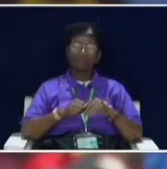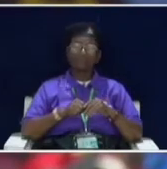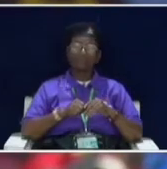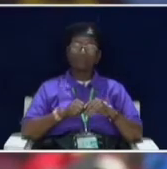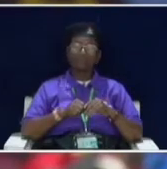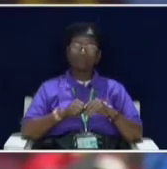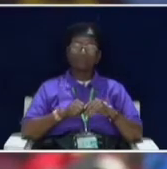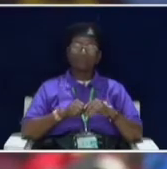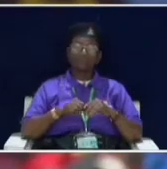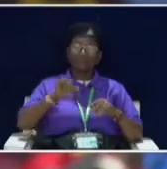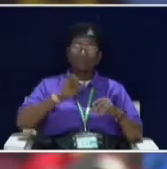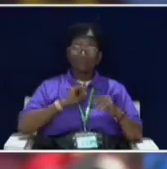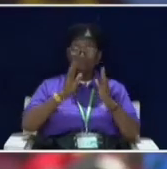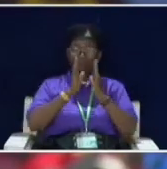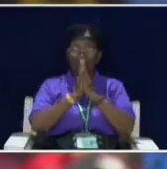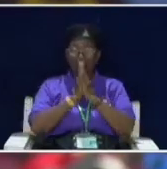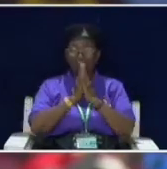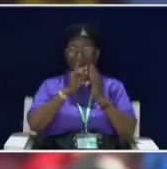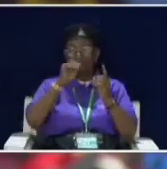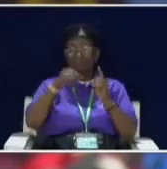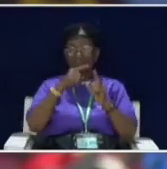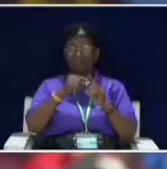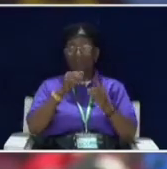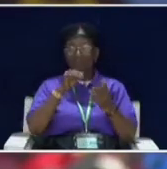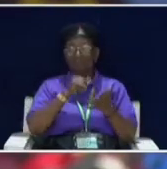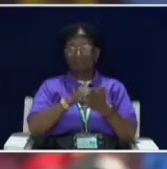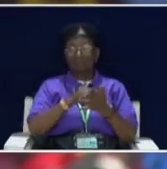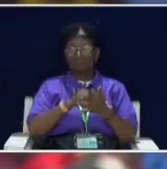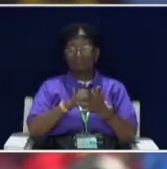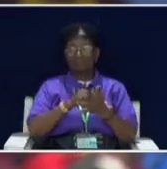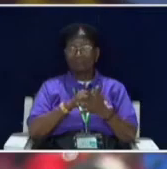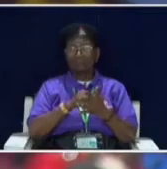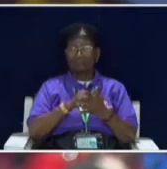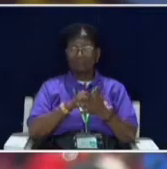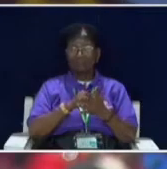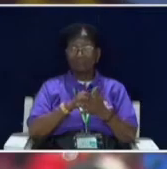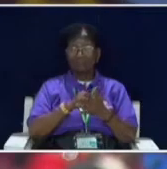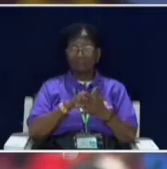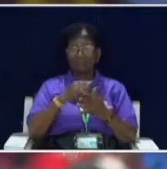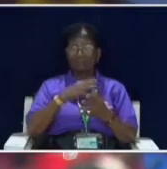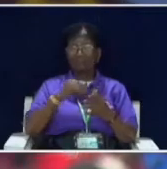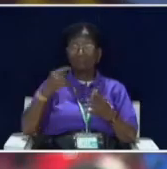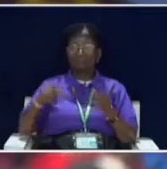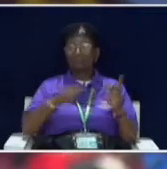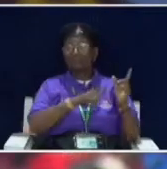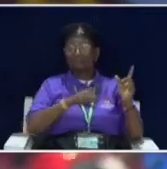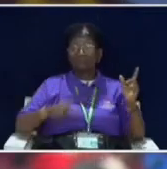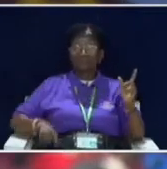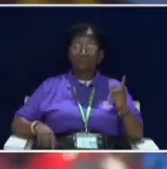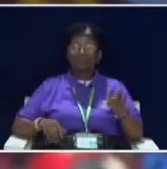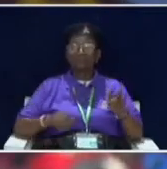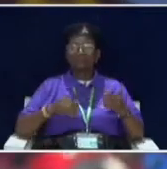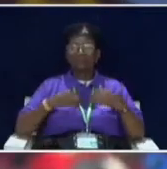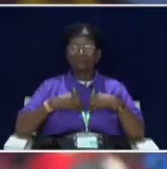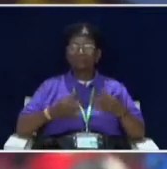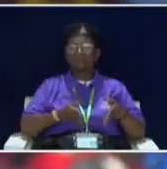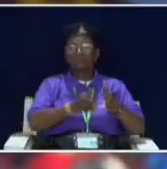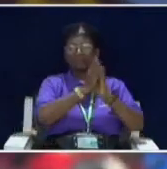I've prayed about it. And the Lord has asked me to